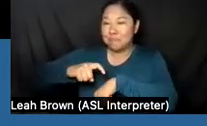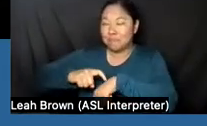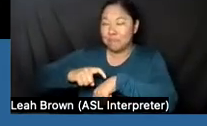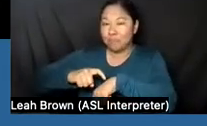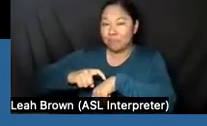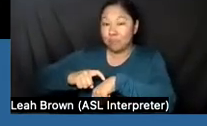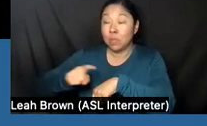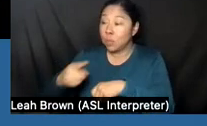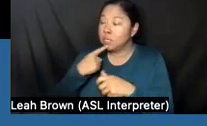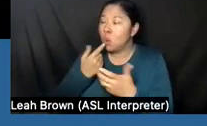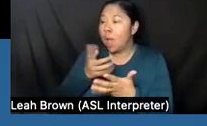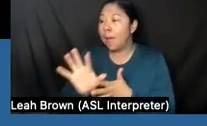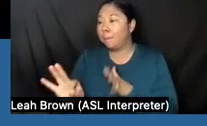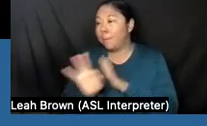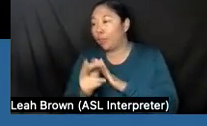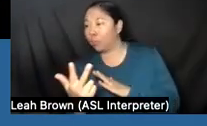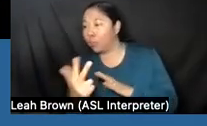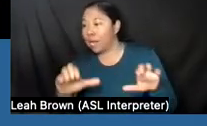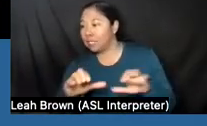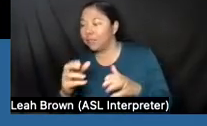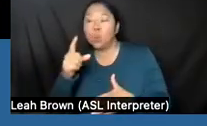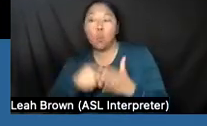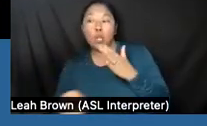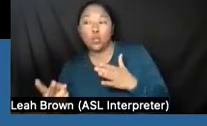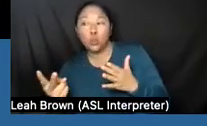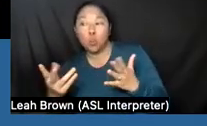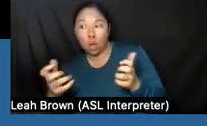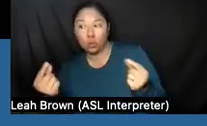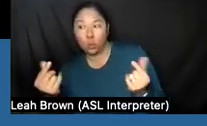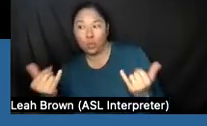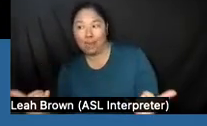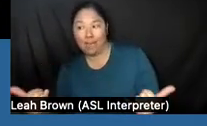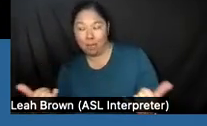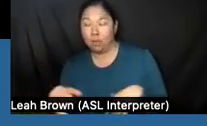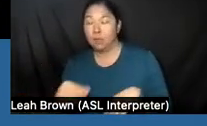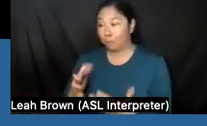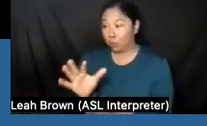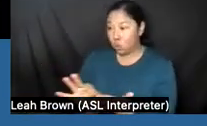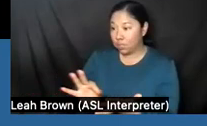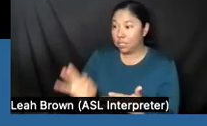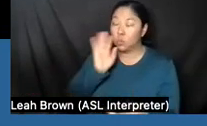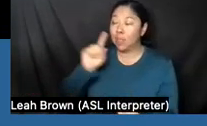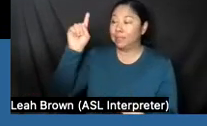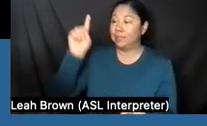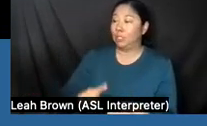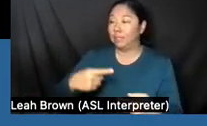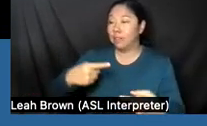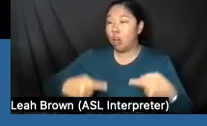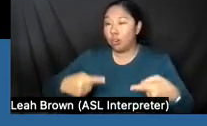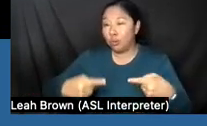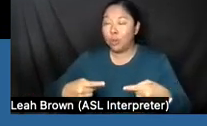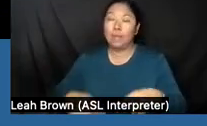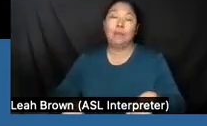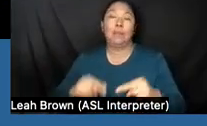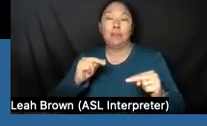I'm going to pick 3 activities. What 2 activities would you like to do today? Giving them choices will decrease the arguing and negotiating and